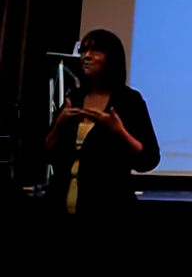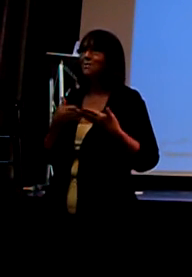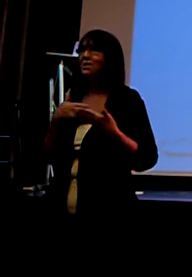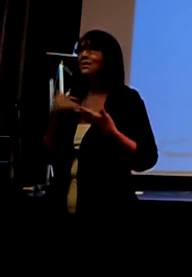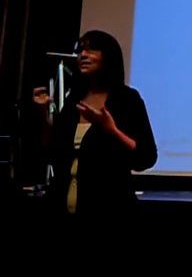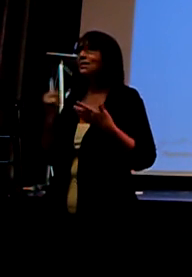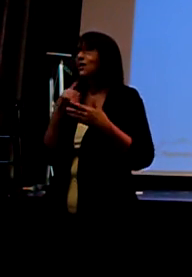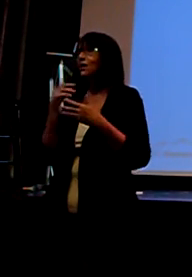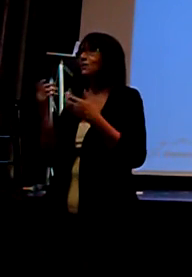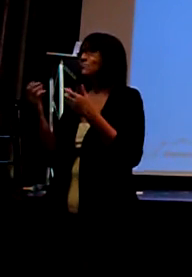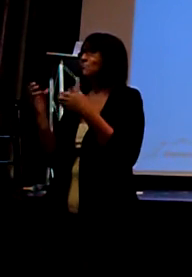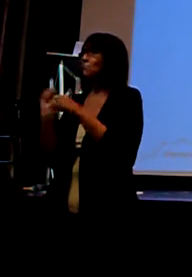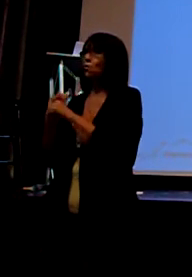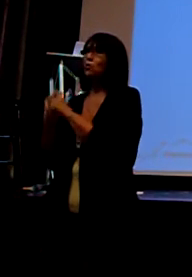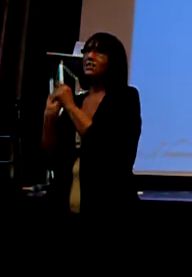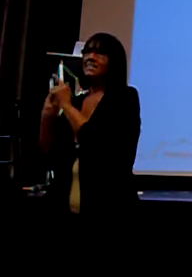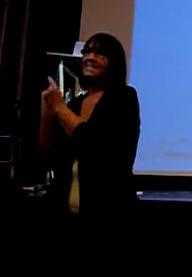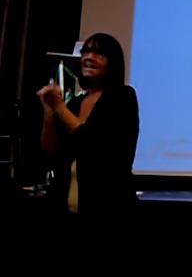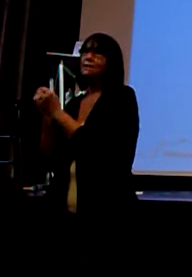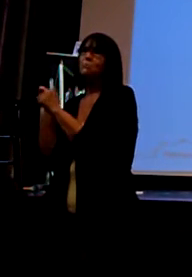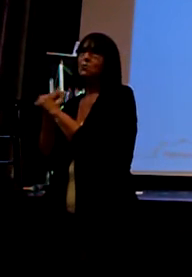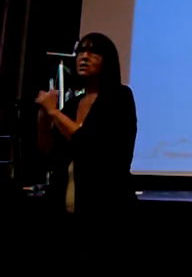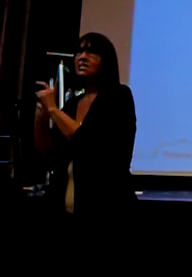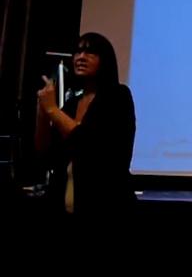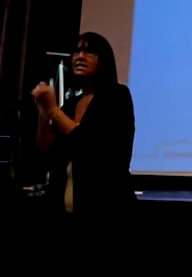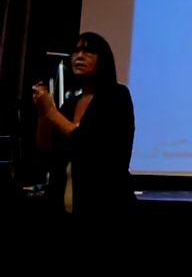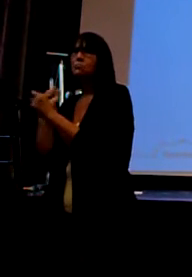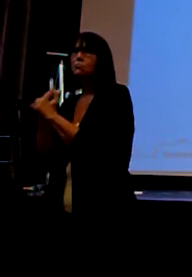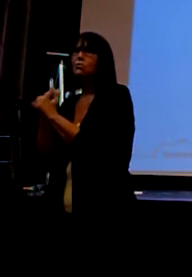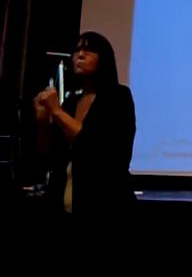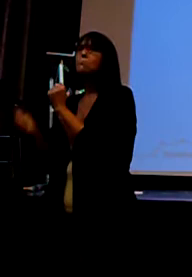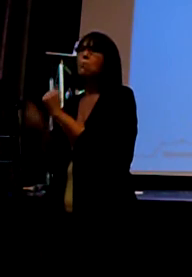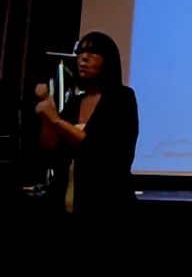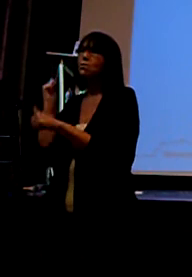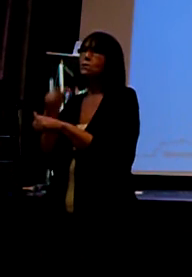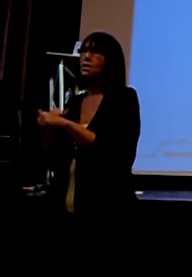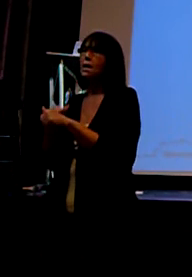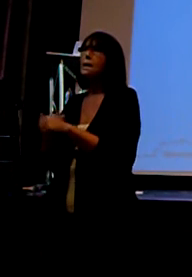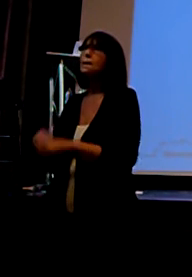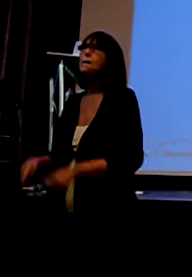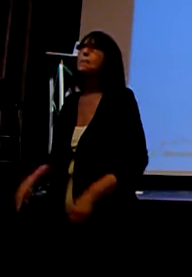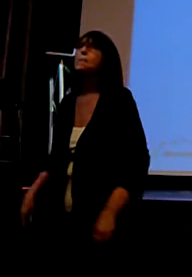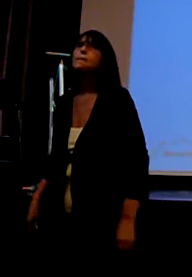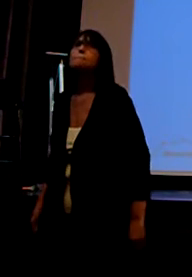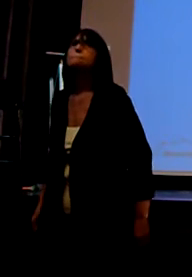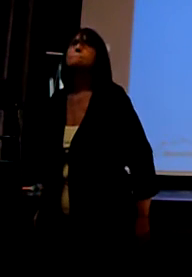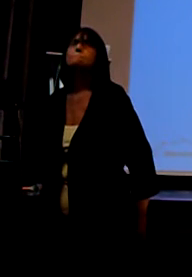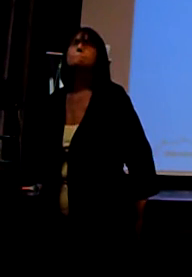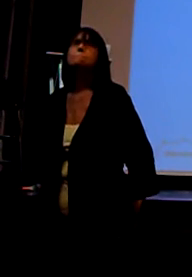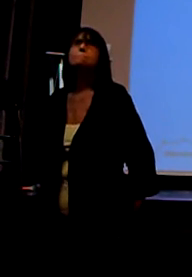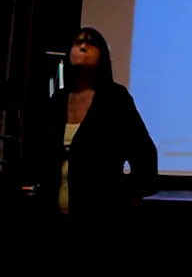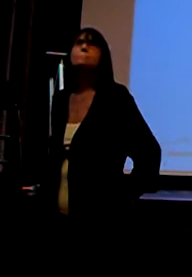it's a combination. It's a teamwork most of the time.